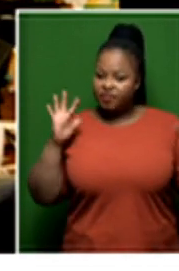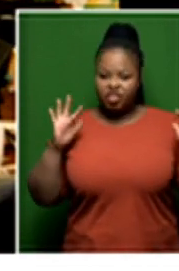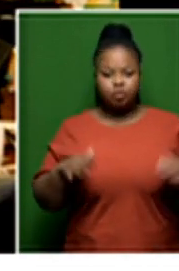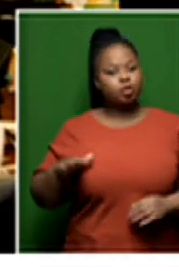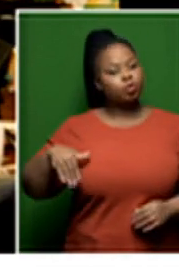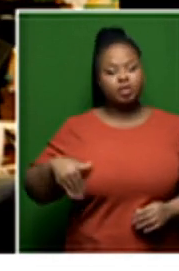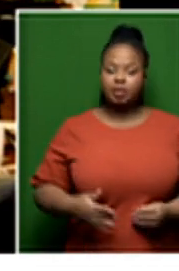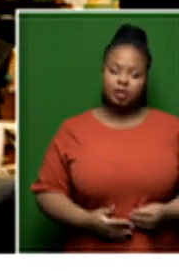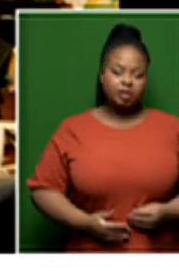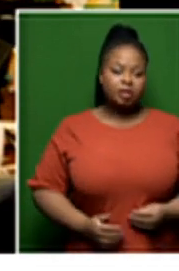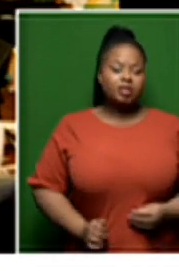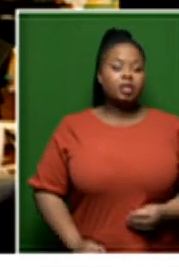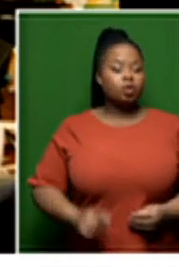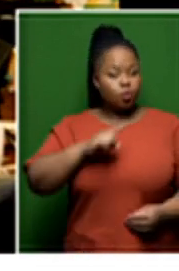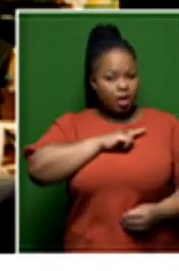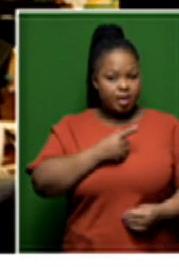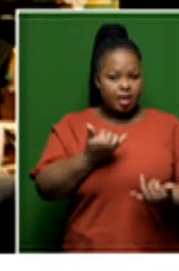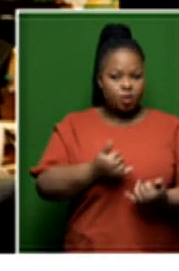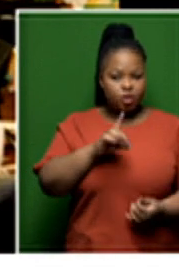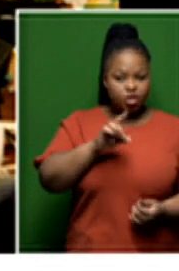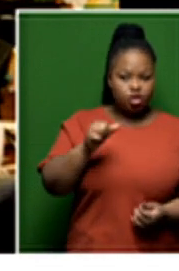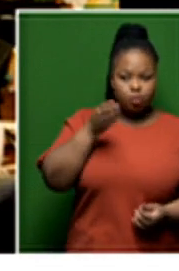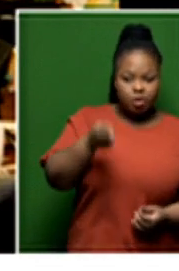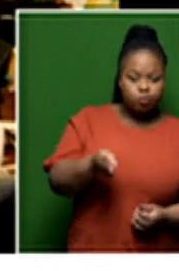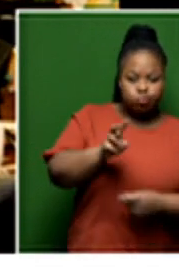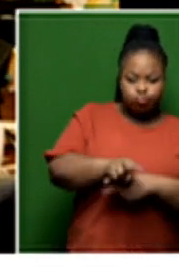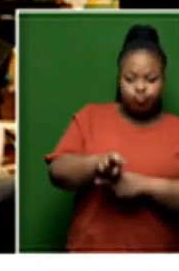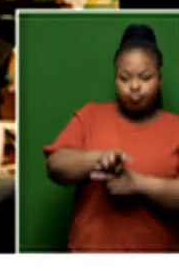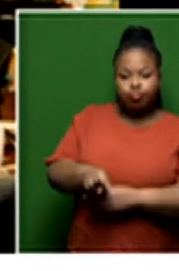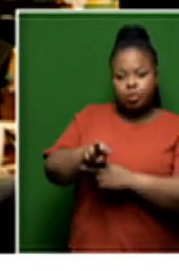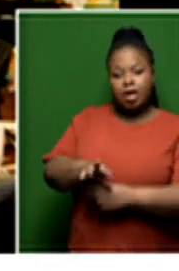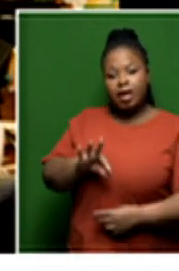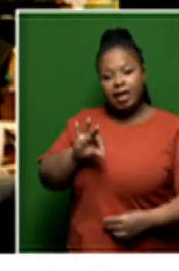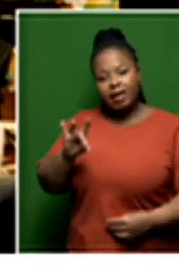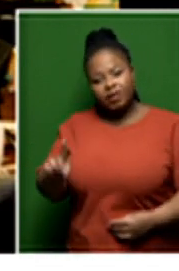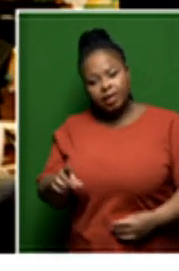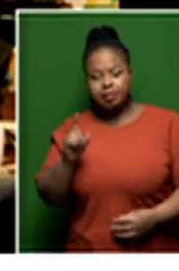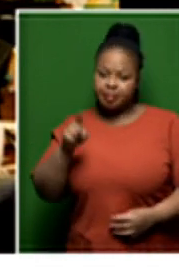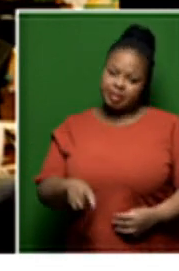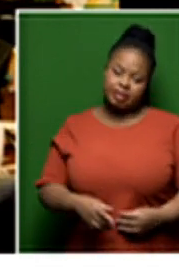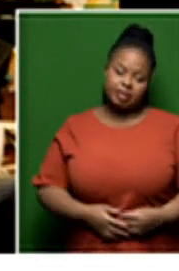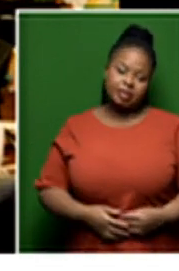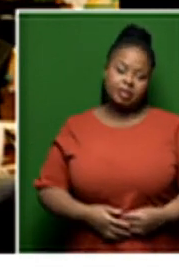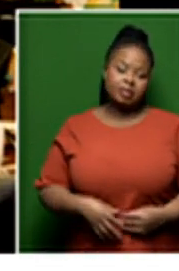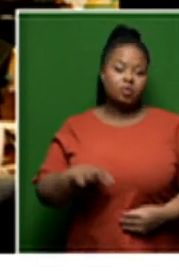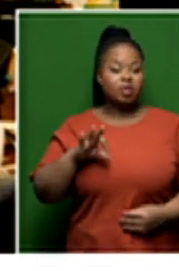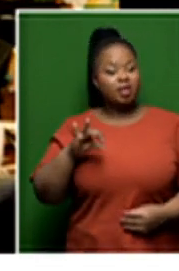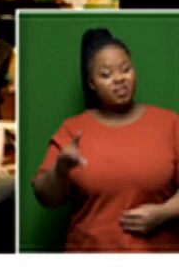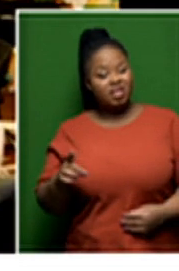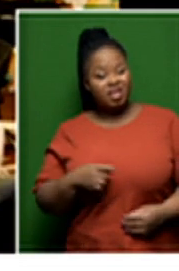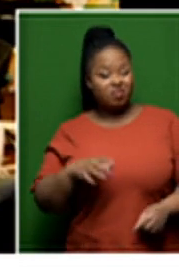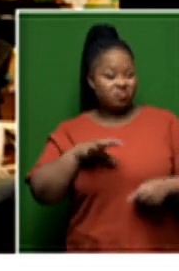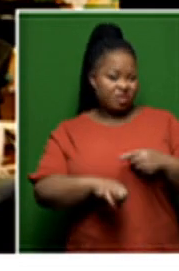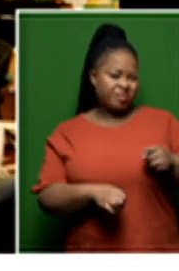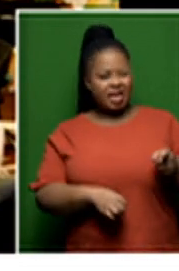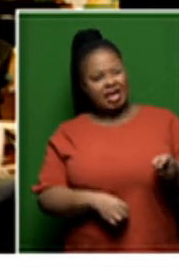actually not been done. That's why the DG has to be on the ground literally every day. And in each day, we find